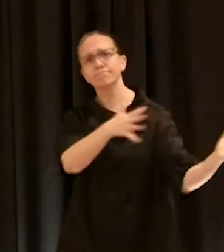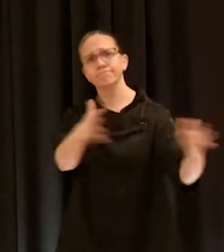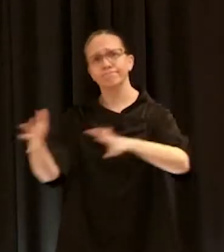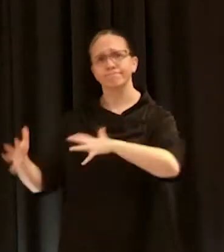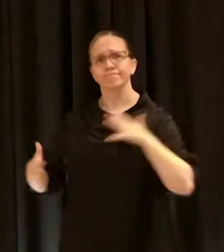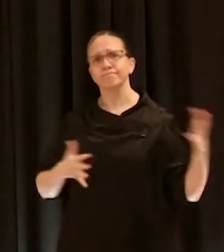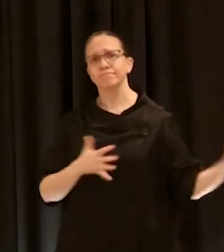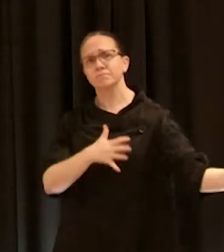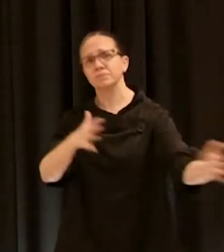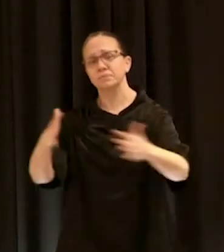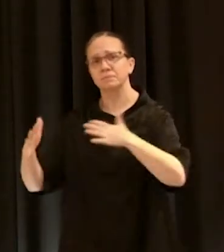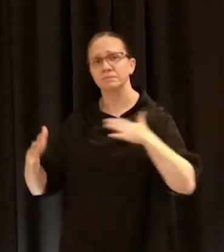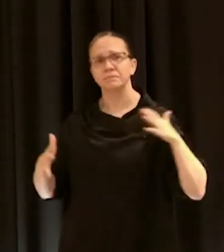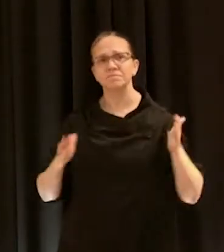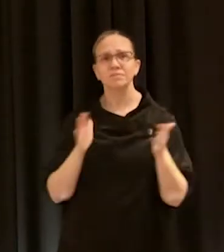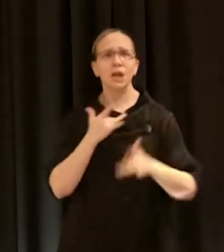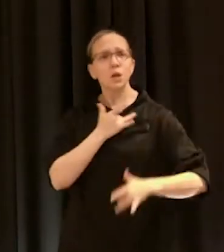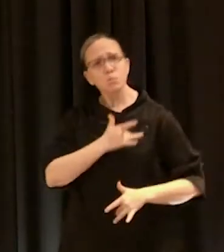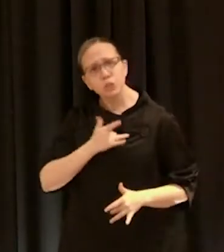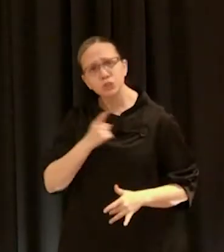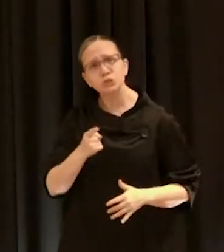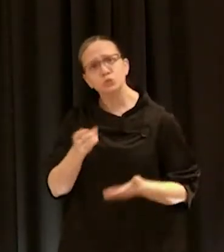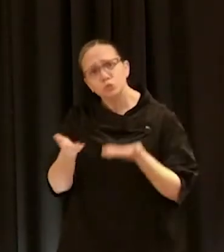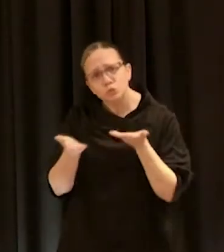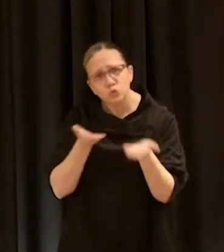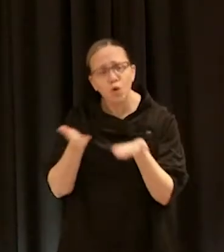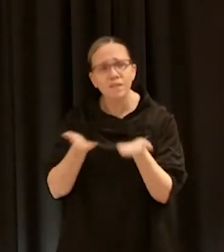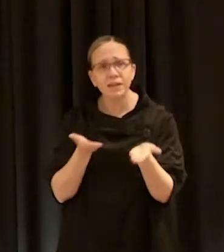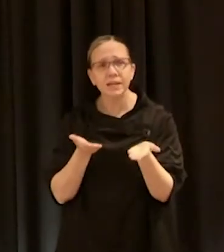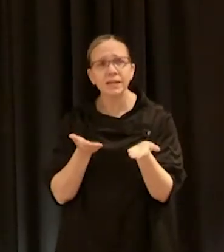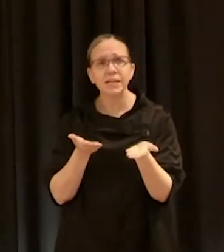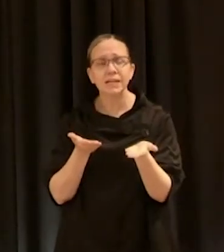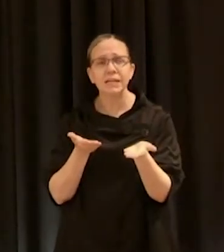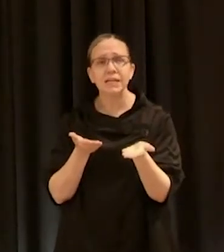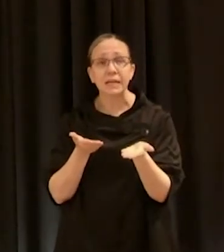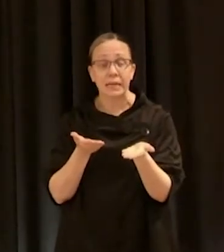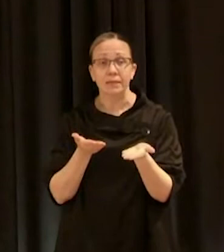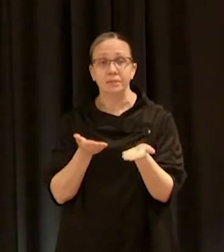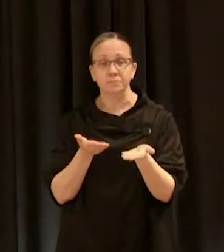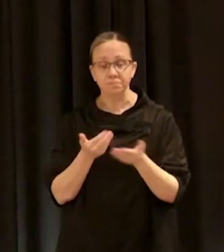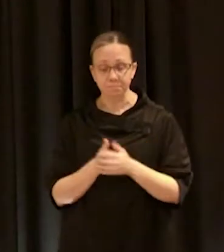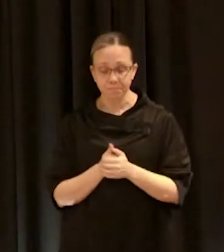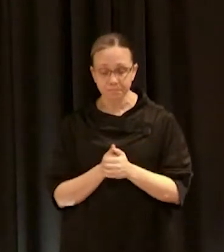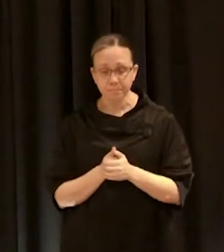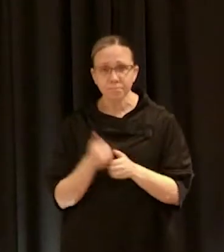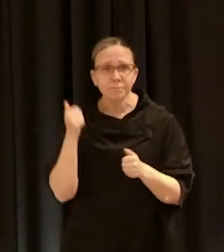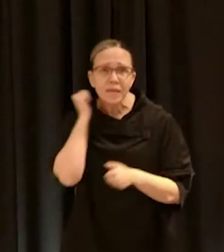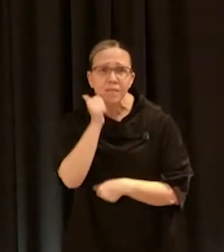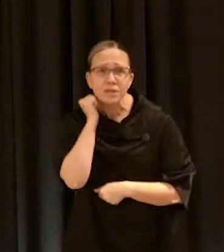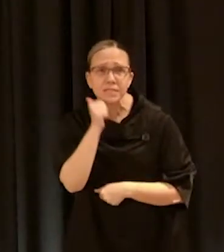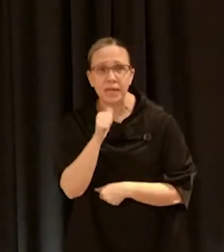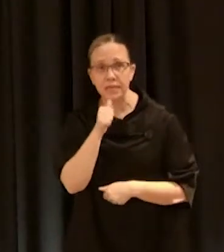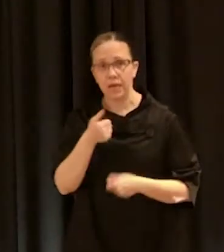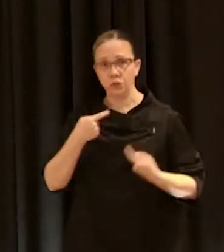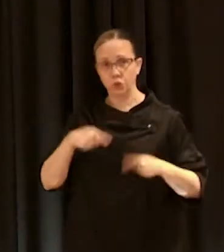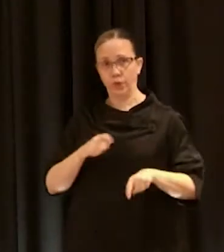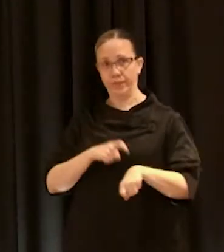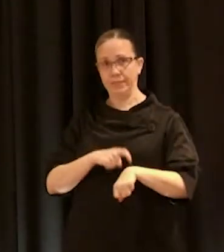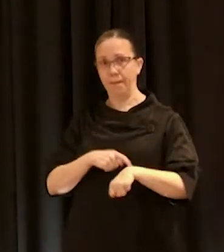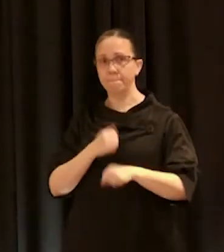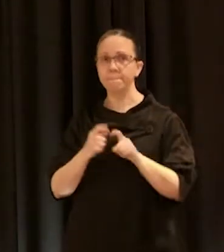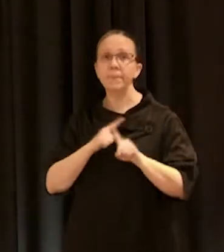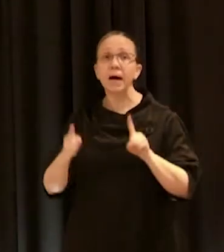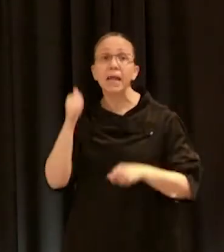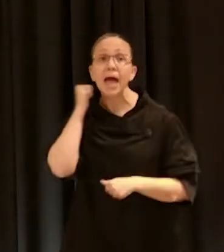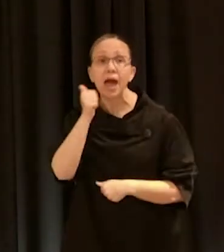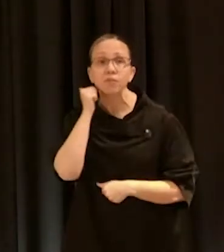a hand clap, and we appreciate you serving and putting yourself in harm's way every day, not just during this time, but every